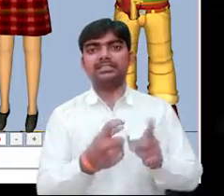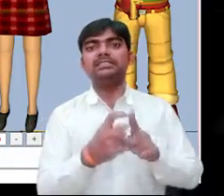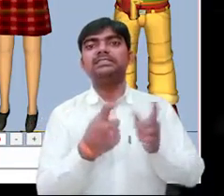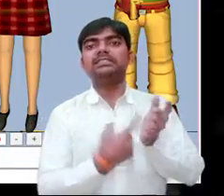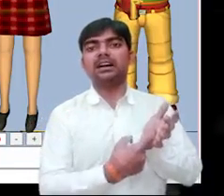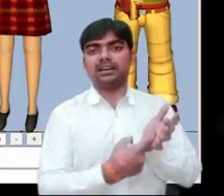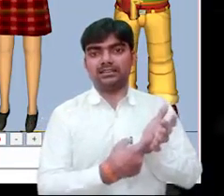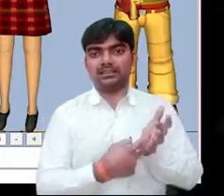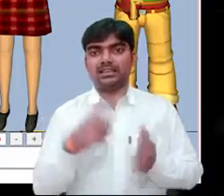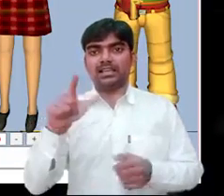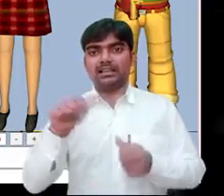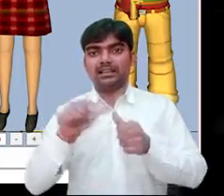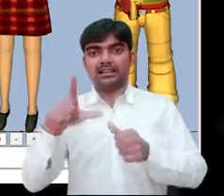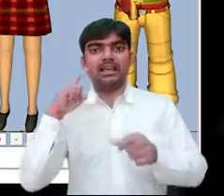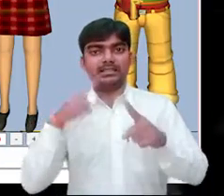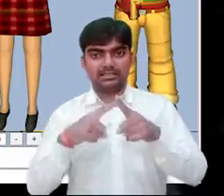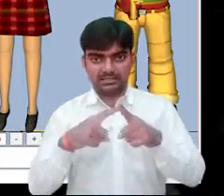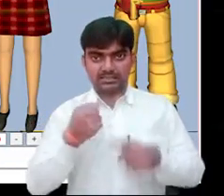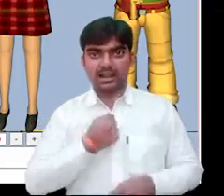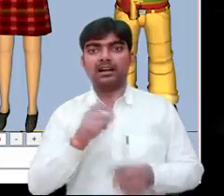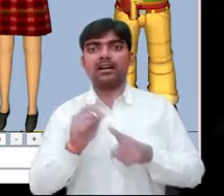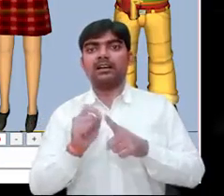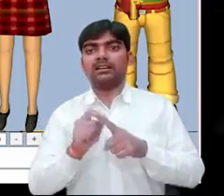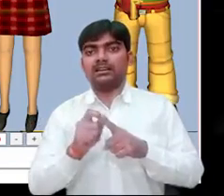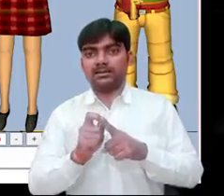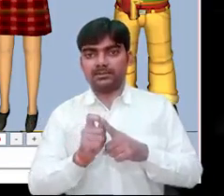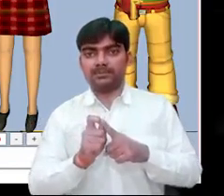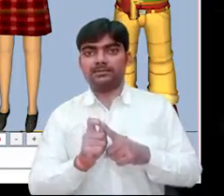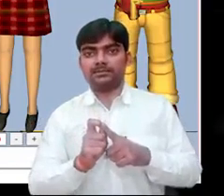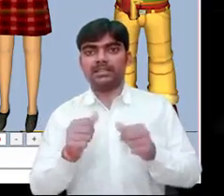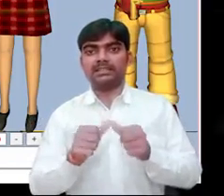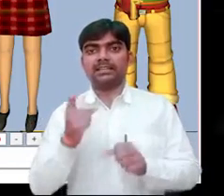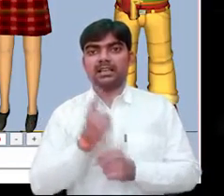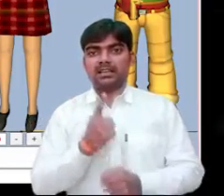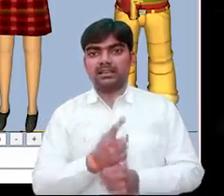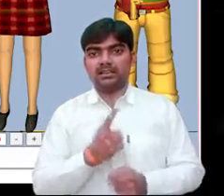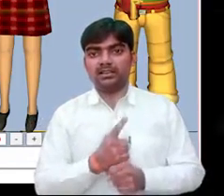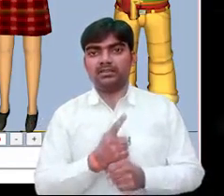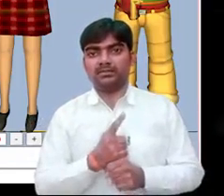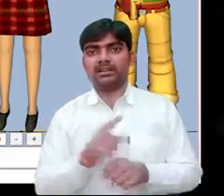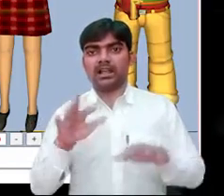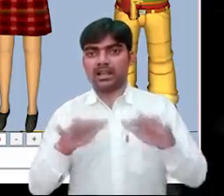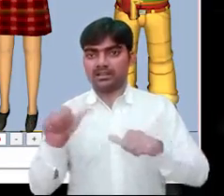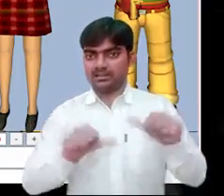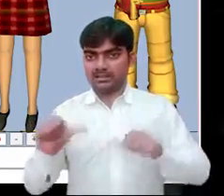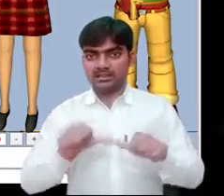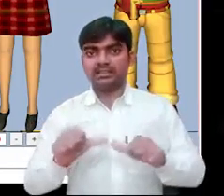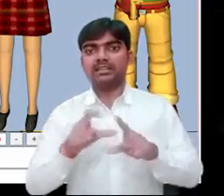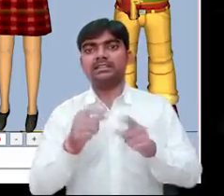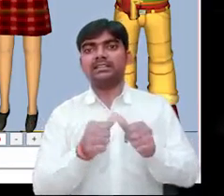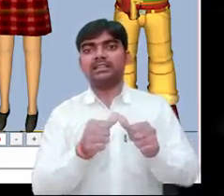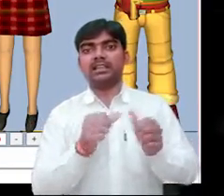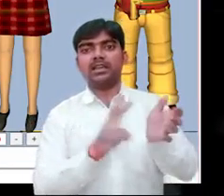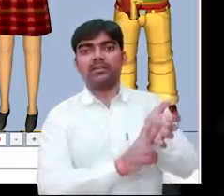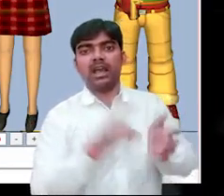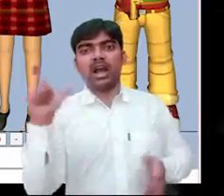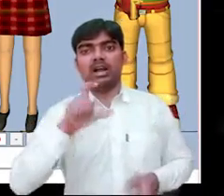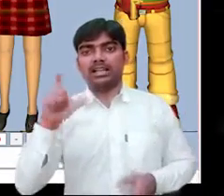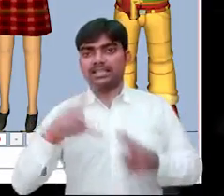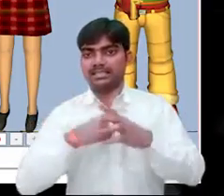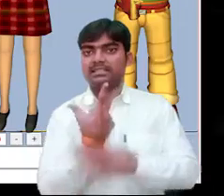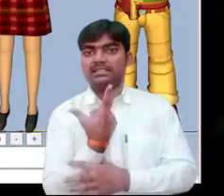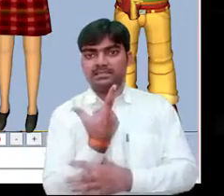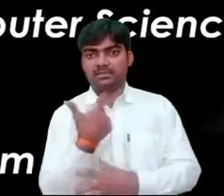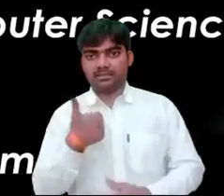This is Dr. Lalit Goyal, working as Associate Professor in Department of Computer Science in DAV College,